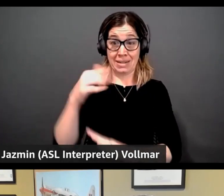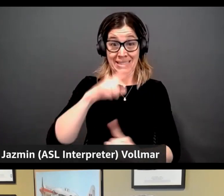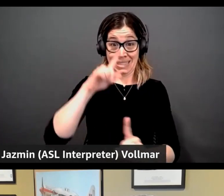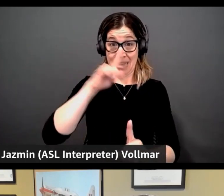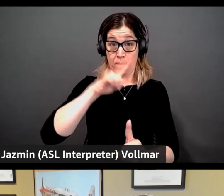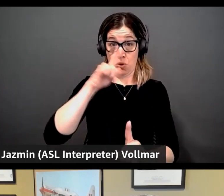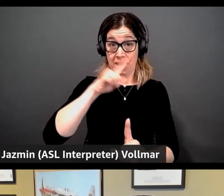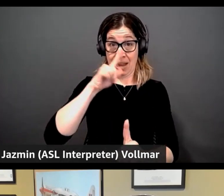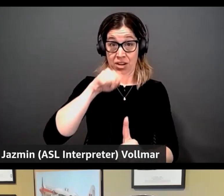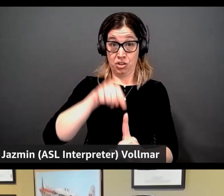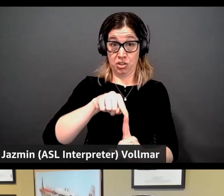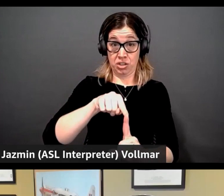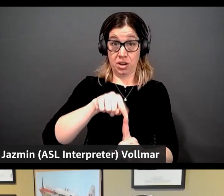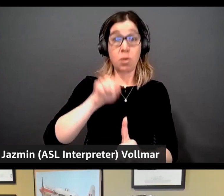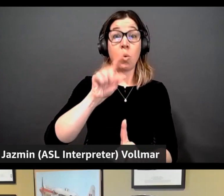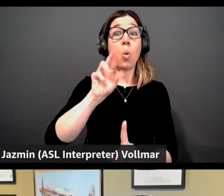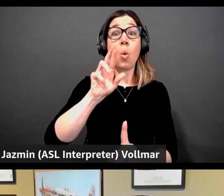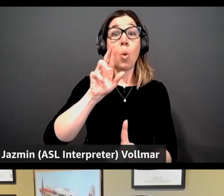run that on the